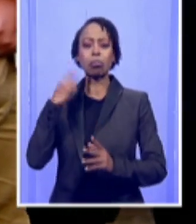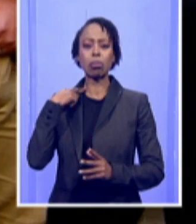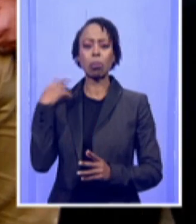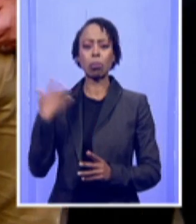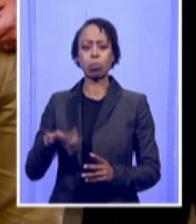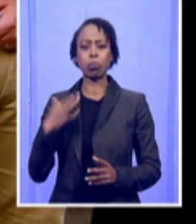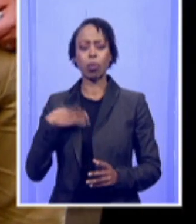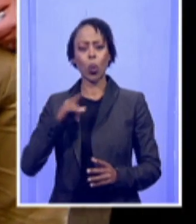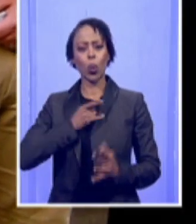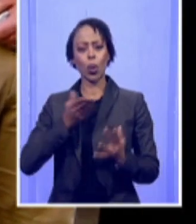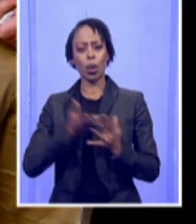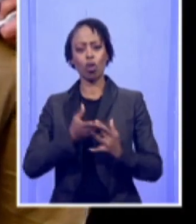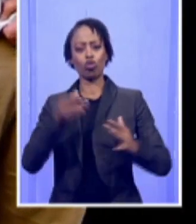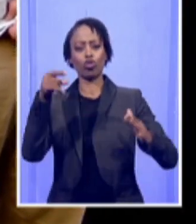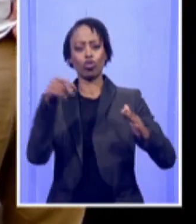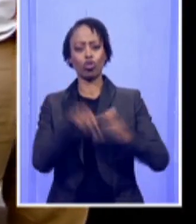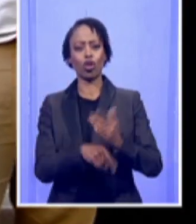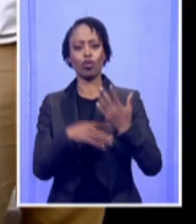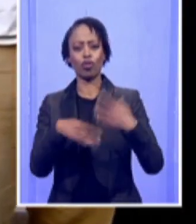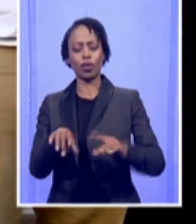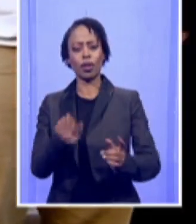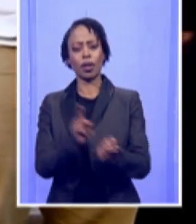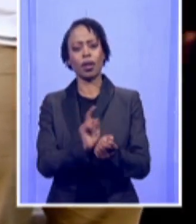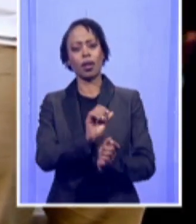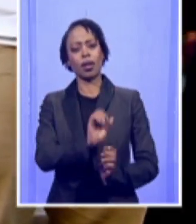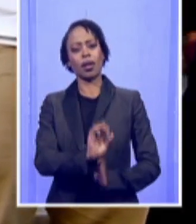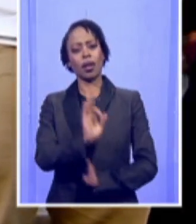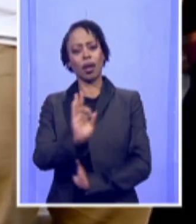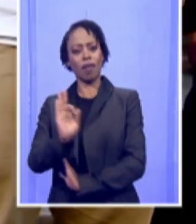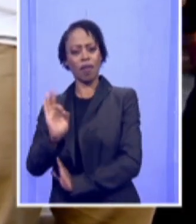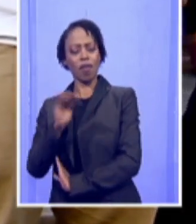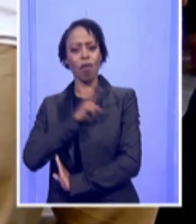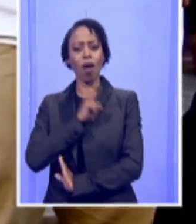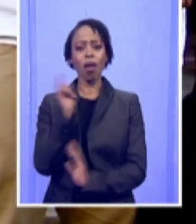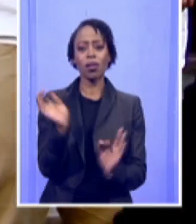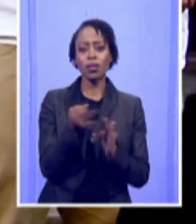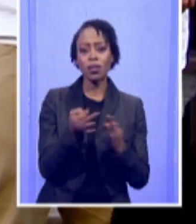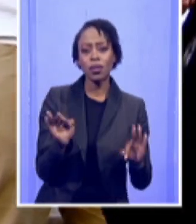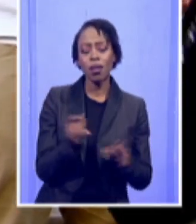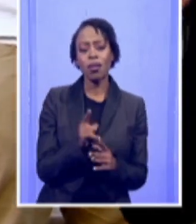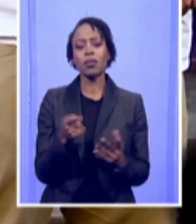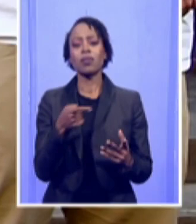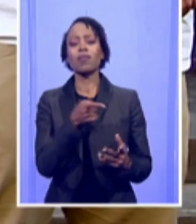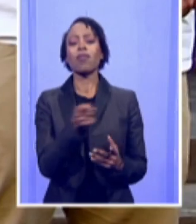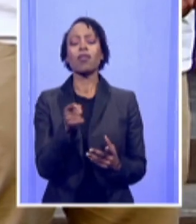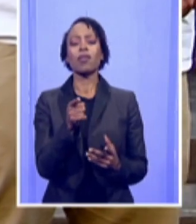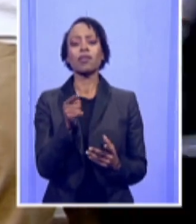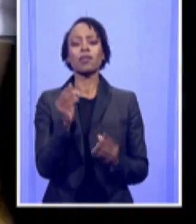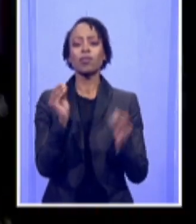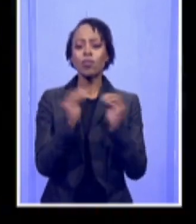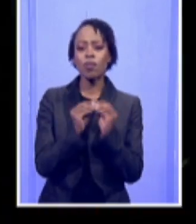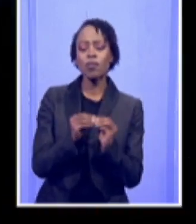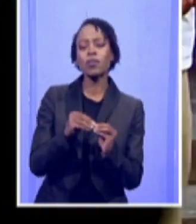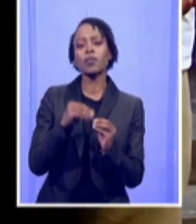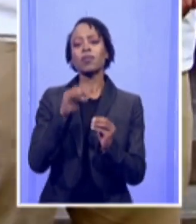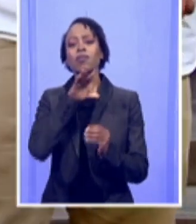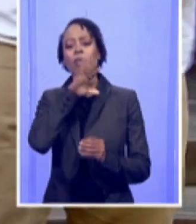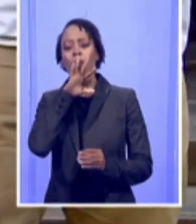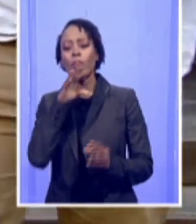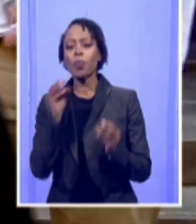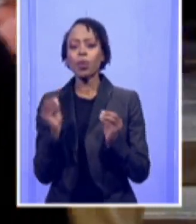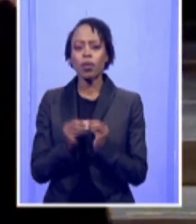case against the EFF to declare the chant, or the song rather, of Kiss the Boer, Kiss the Farmer, hate